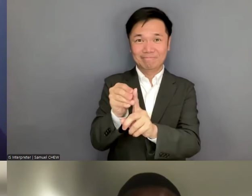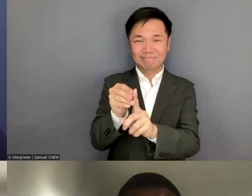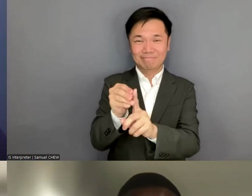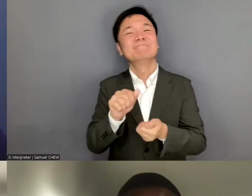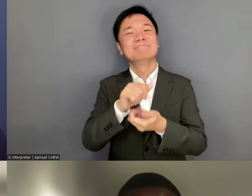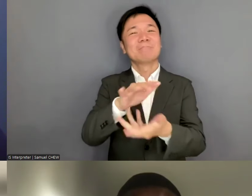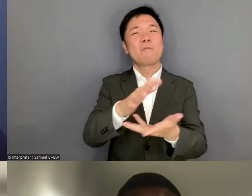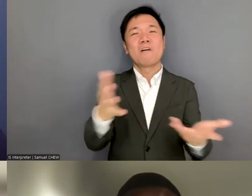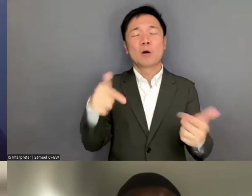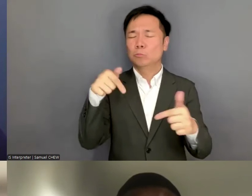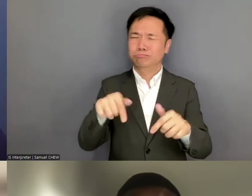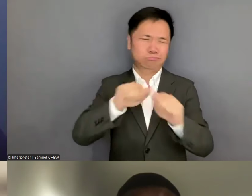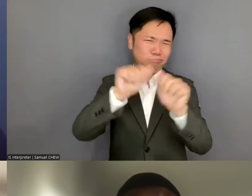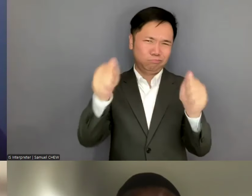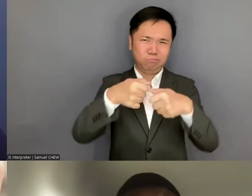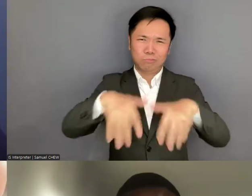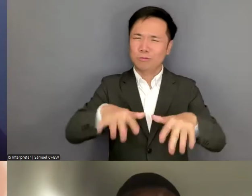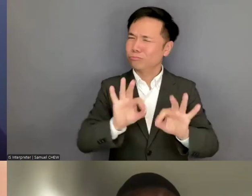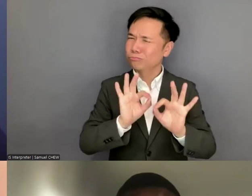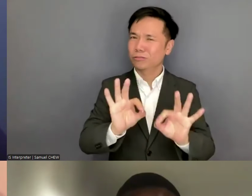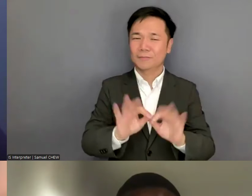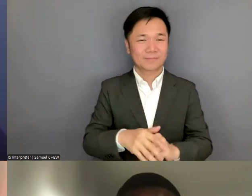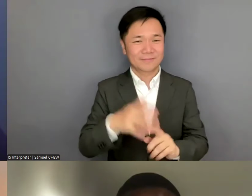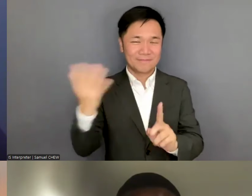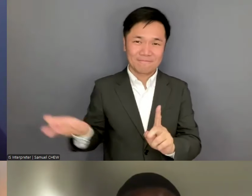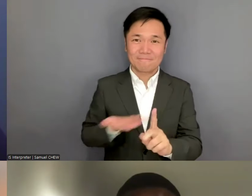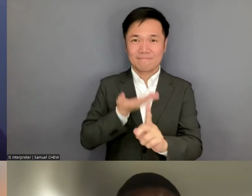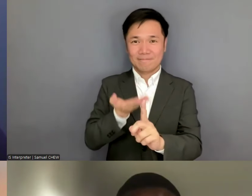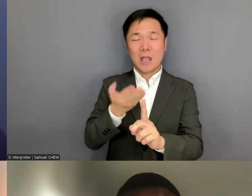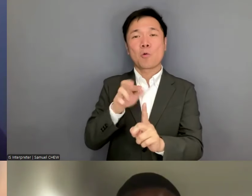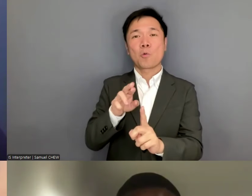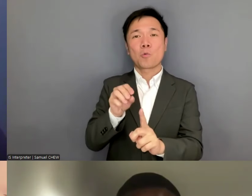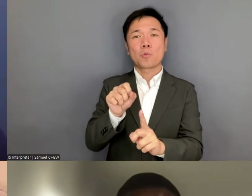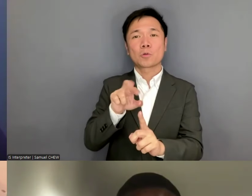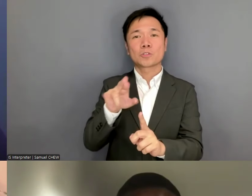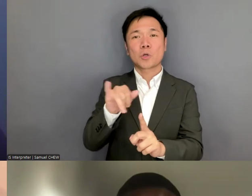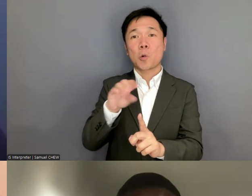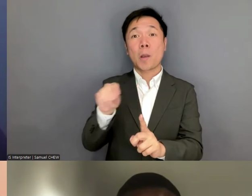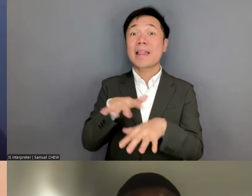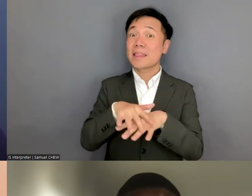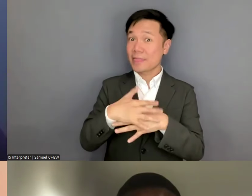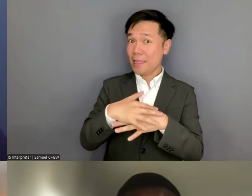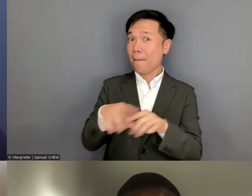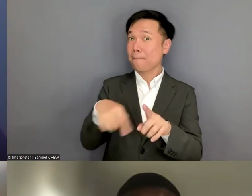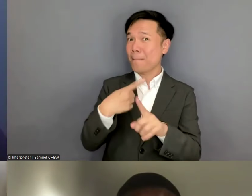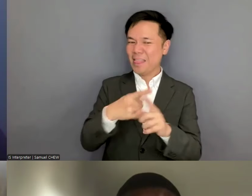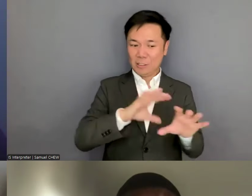important webinar out for us. Rosario, you are the intersectionalities and cross